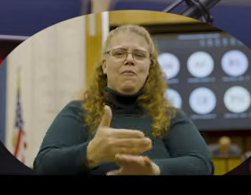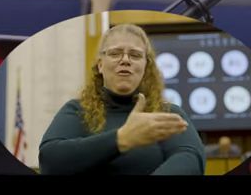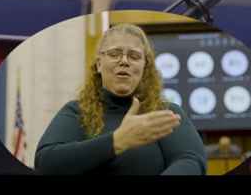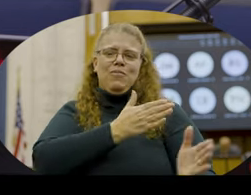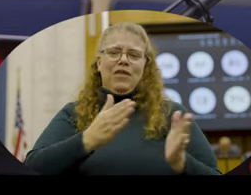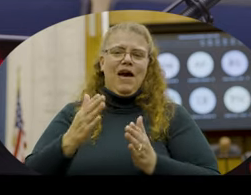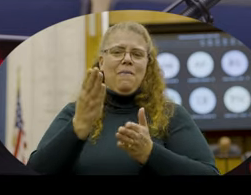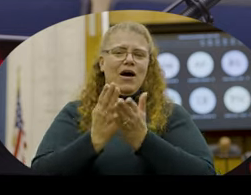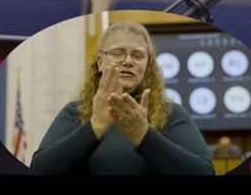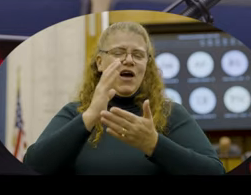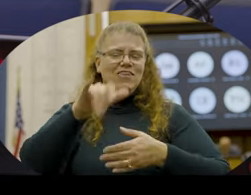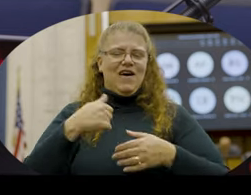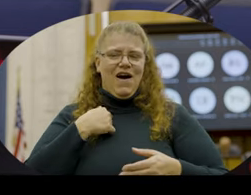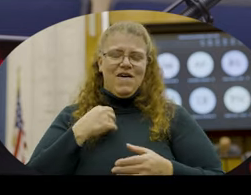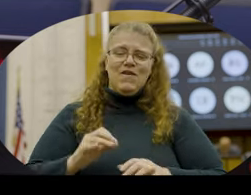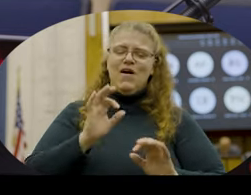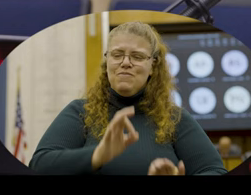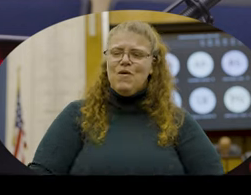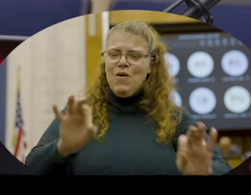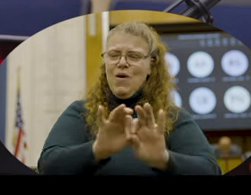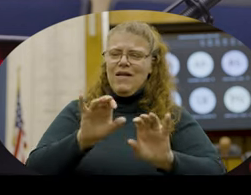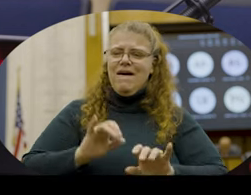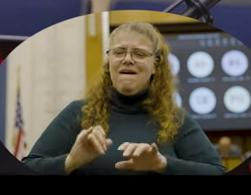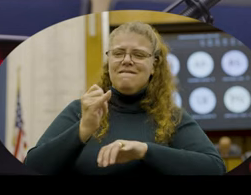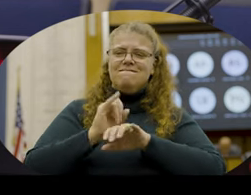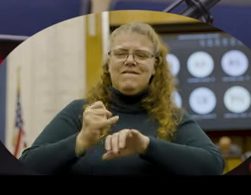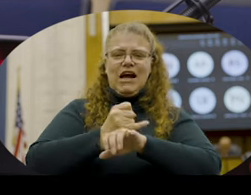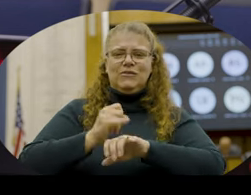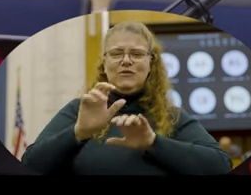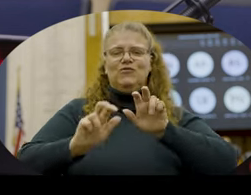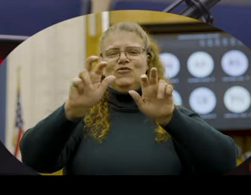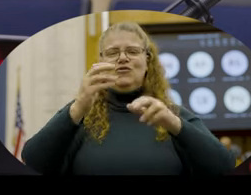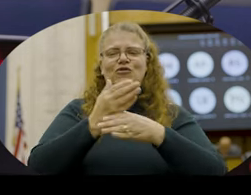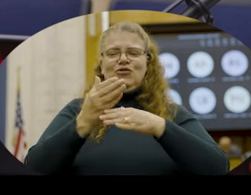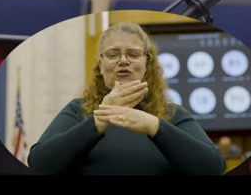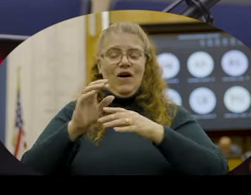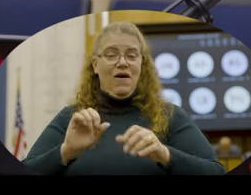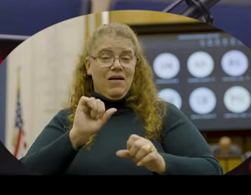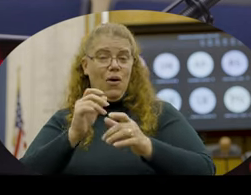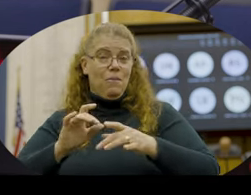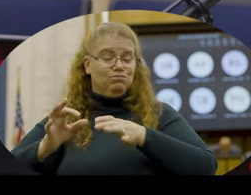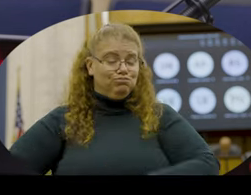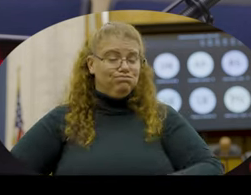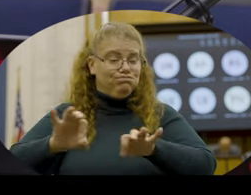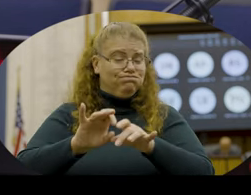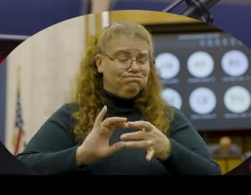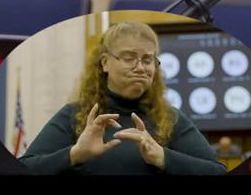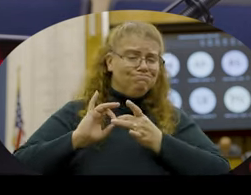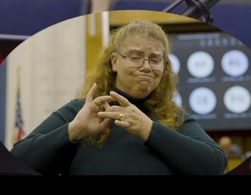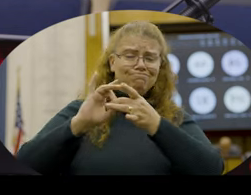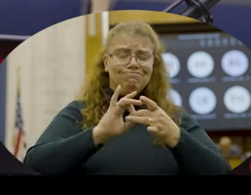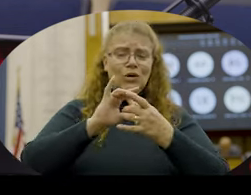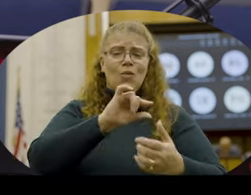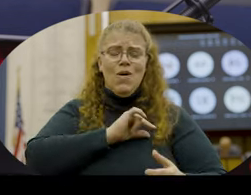to continue to make critical investments in our shared priorities. High-quality public education and wraparound support services for